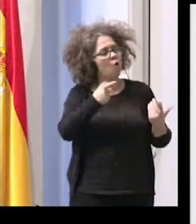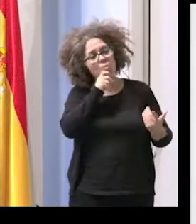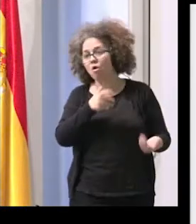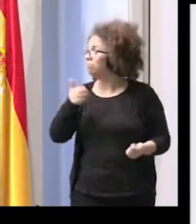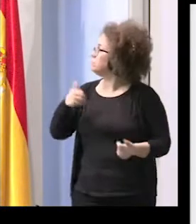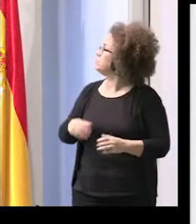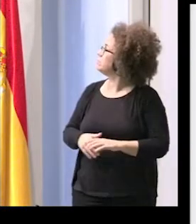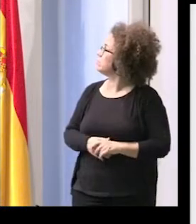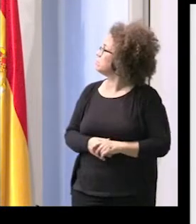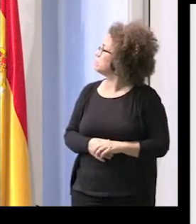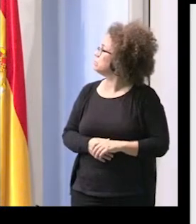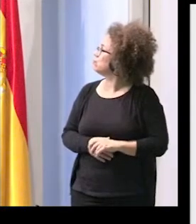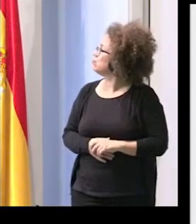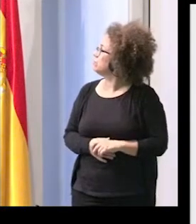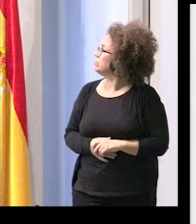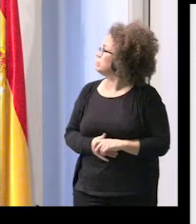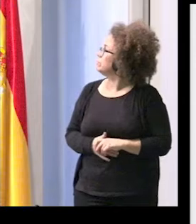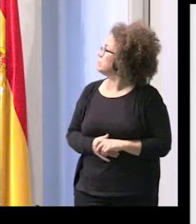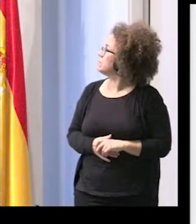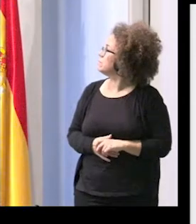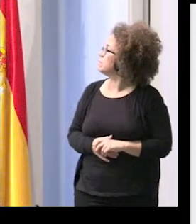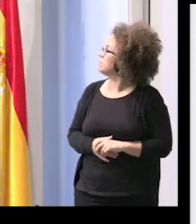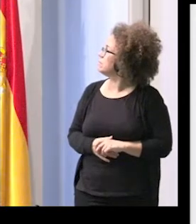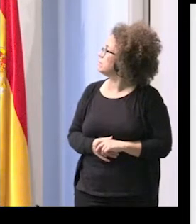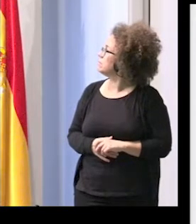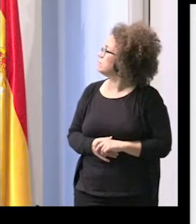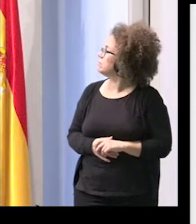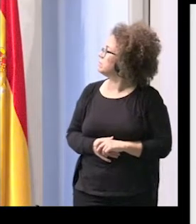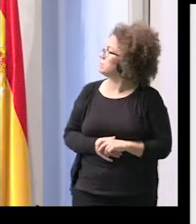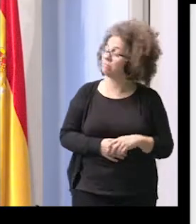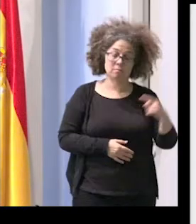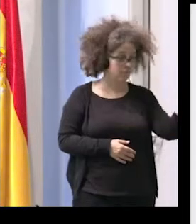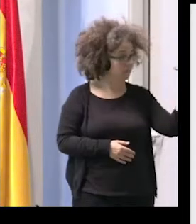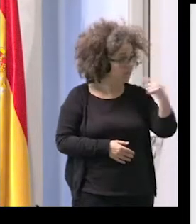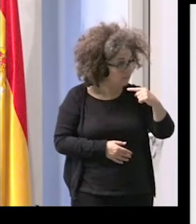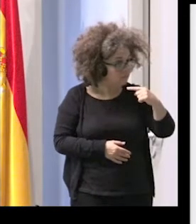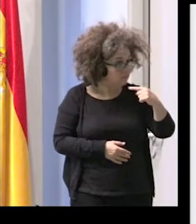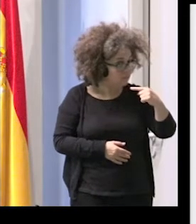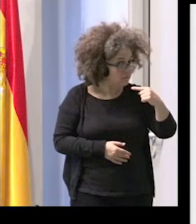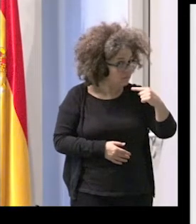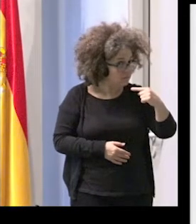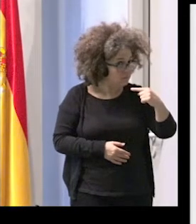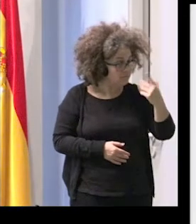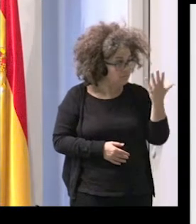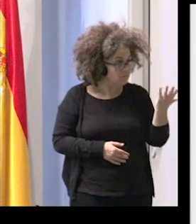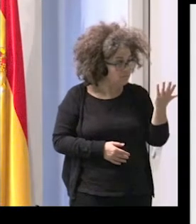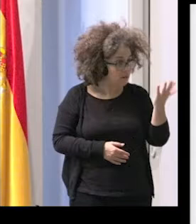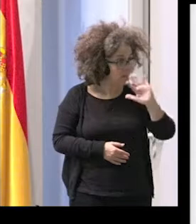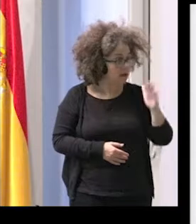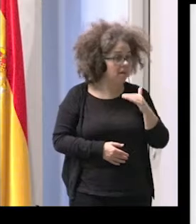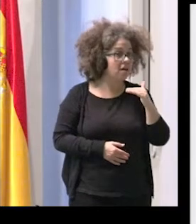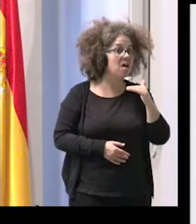I'm going out of the room now, and I'll be back later. So that we found